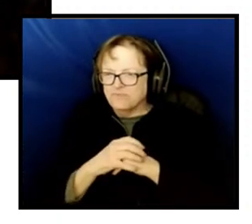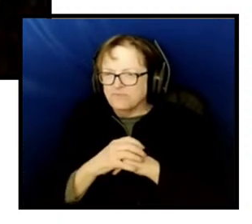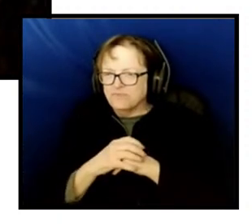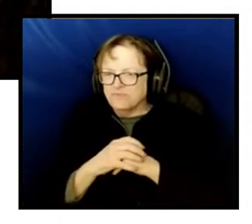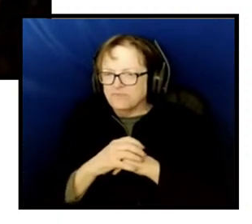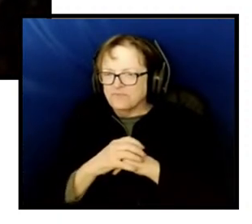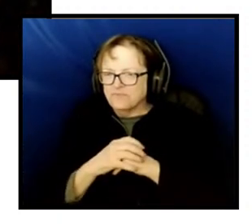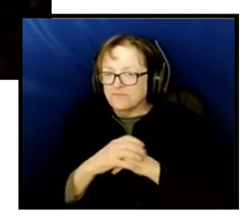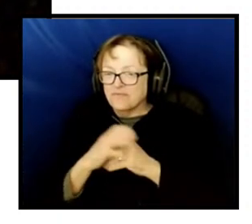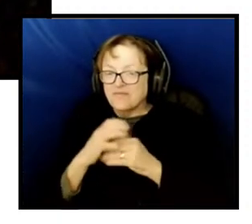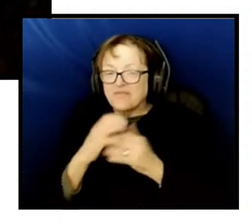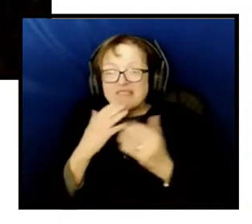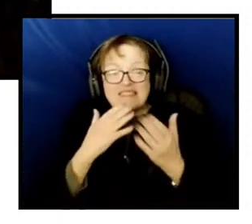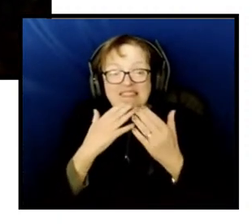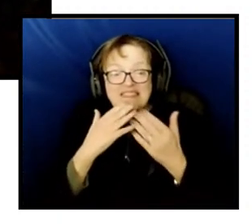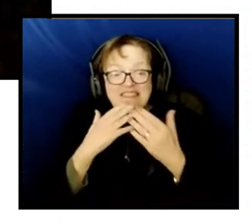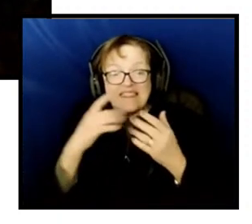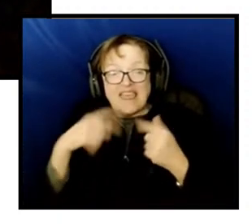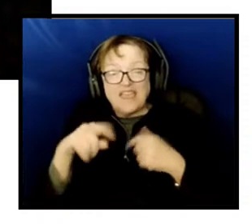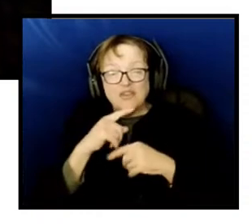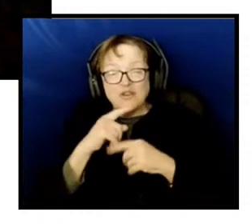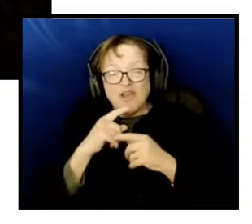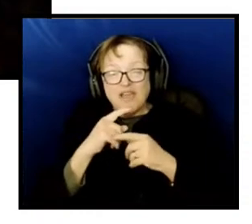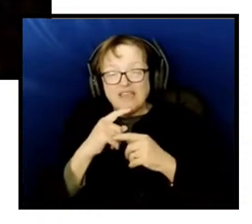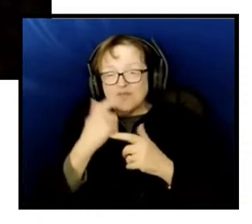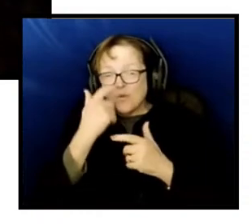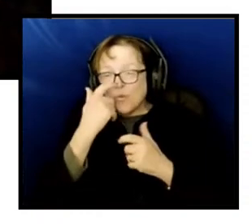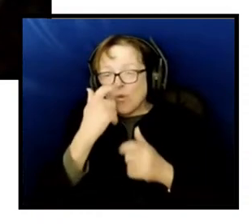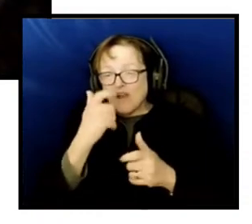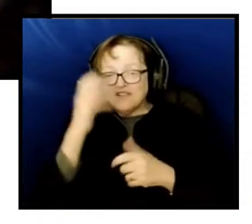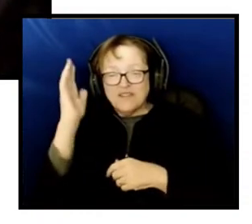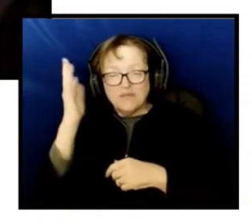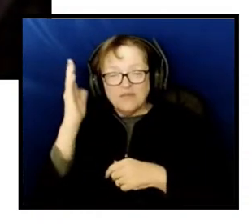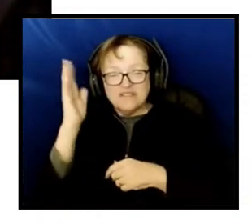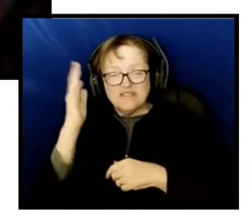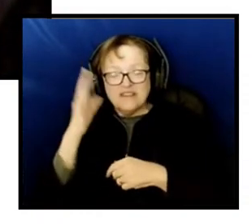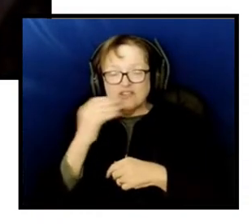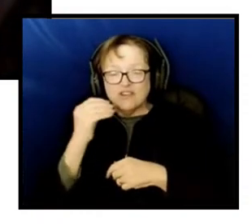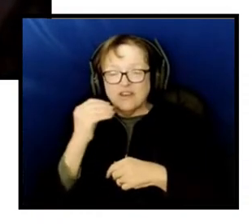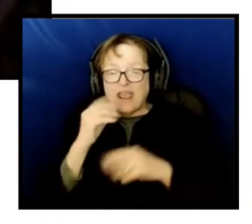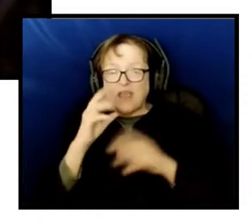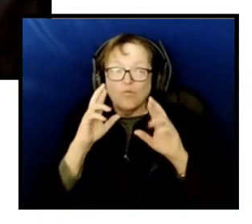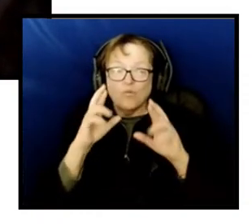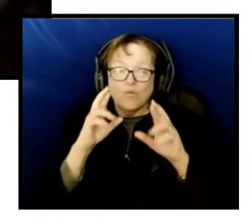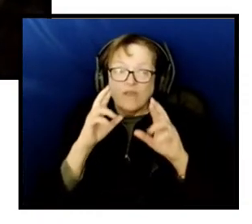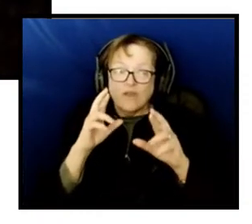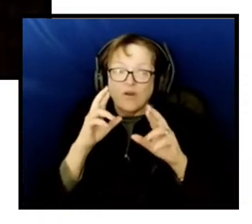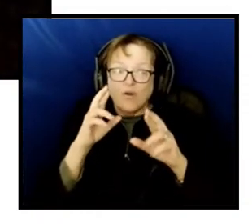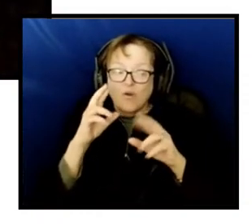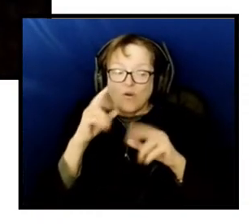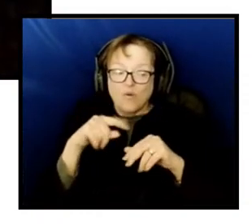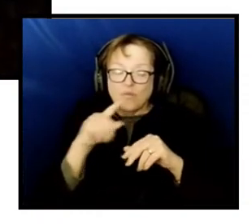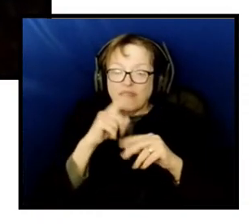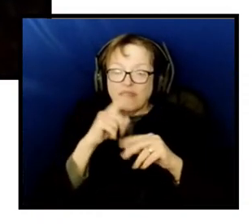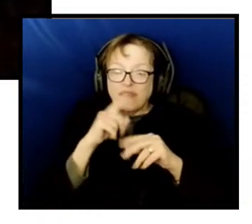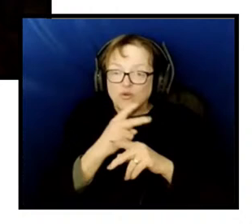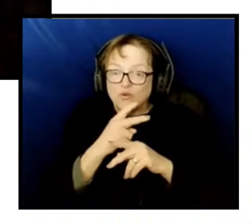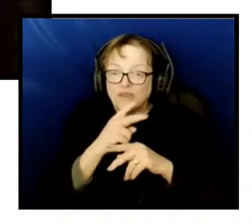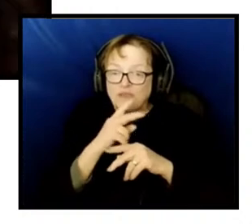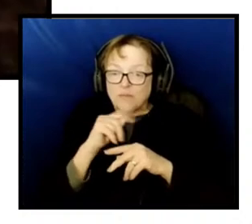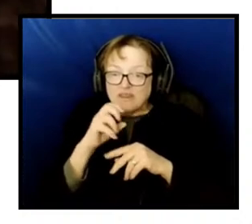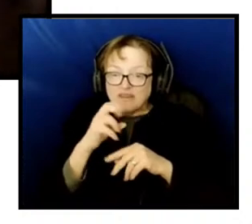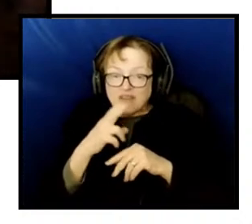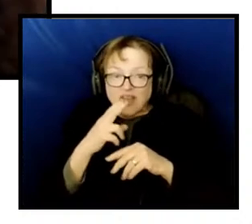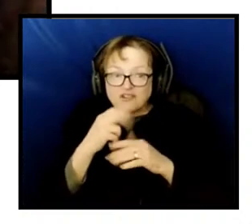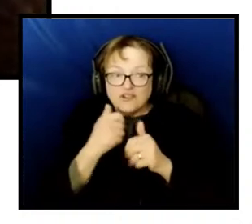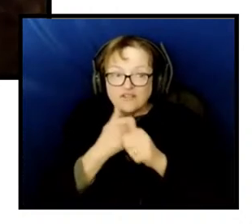Right. Thank you guys for watching our presentation. And we hope that you keep in touch and follow the project.